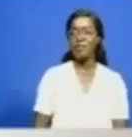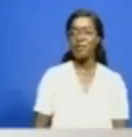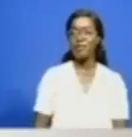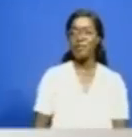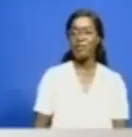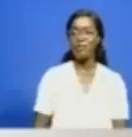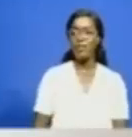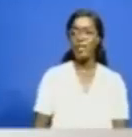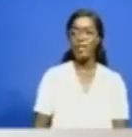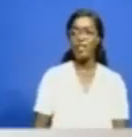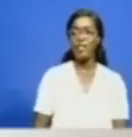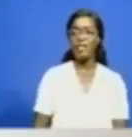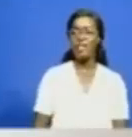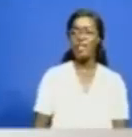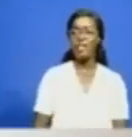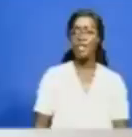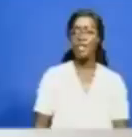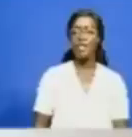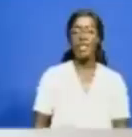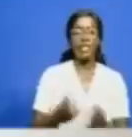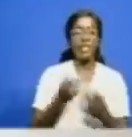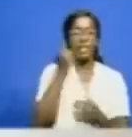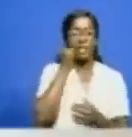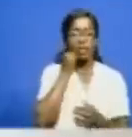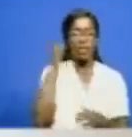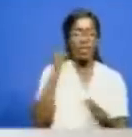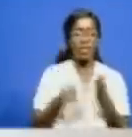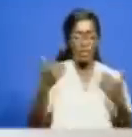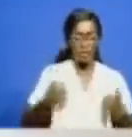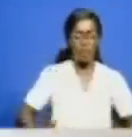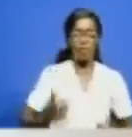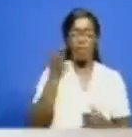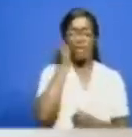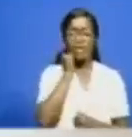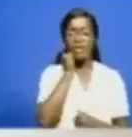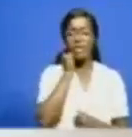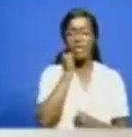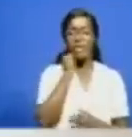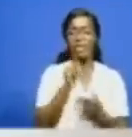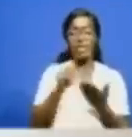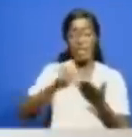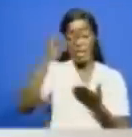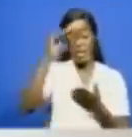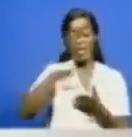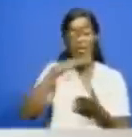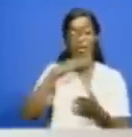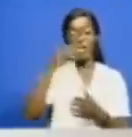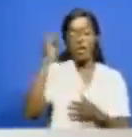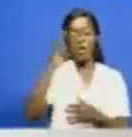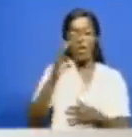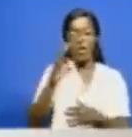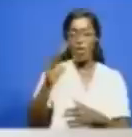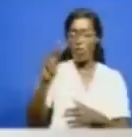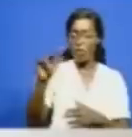mourners, it is with immense grief and deep sense of personal sadness that I learned of the death of Mzee Simeon